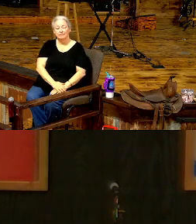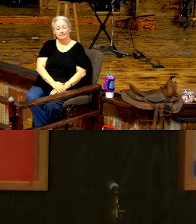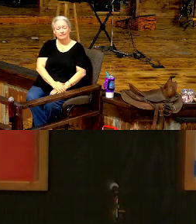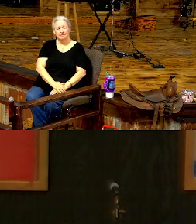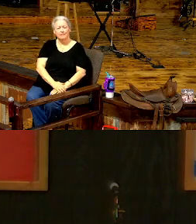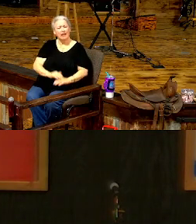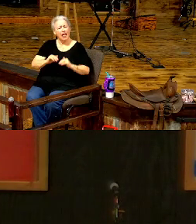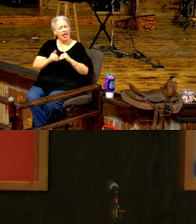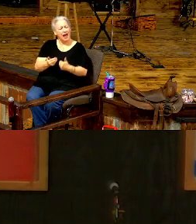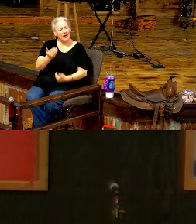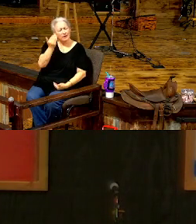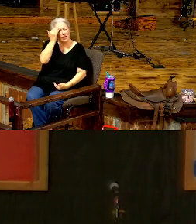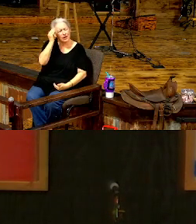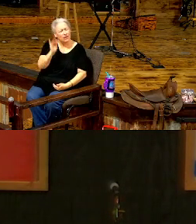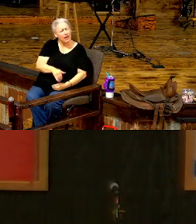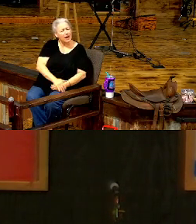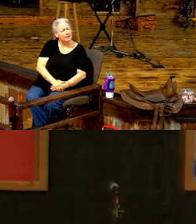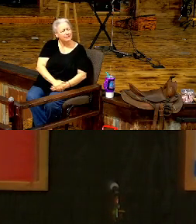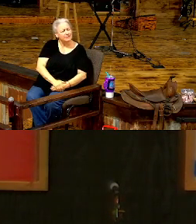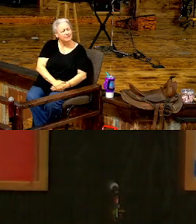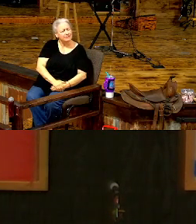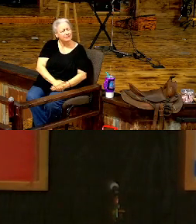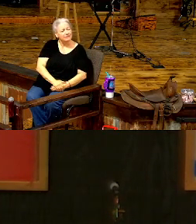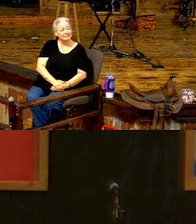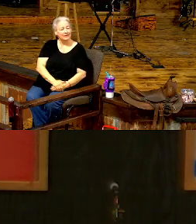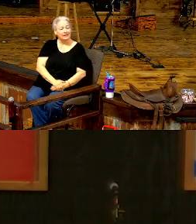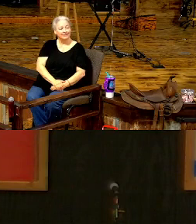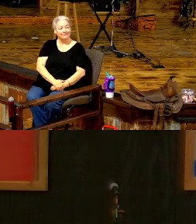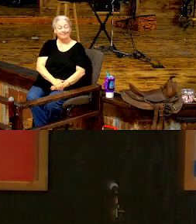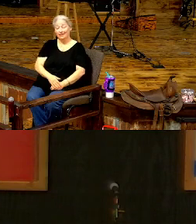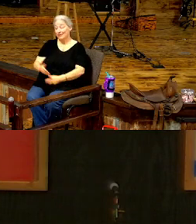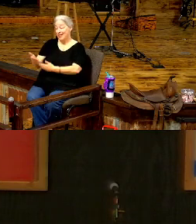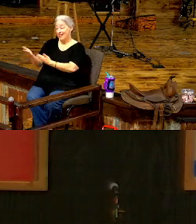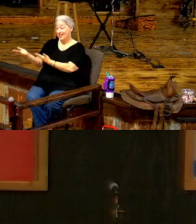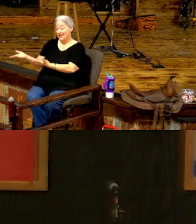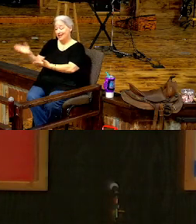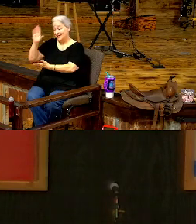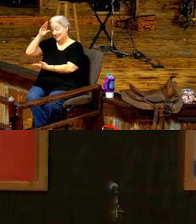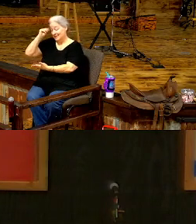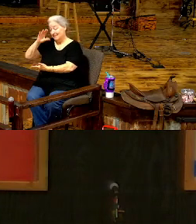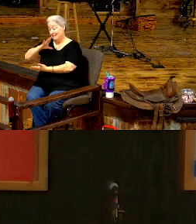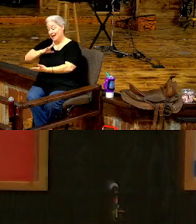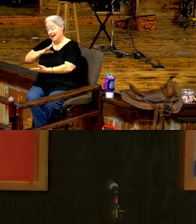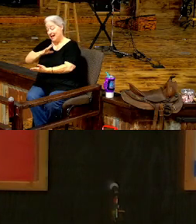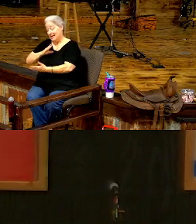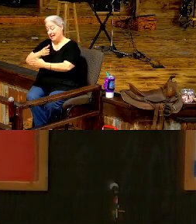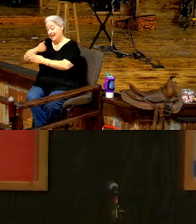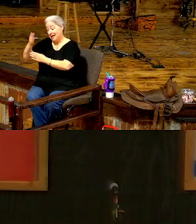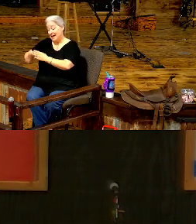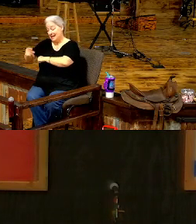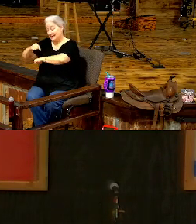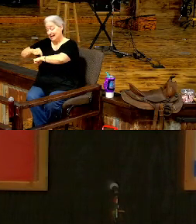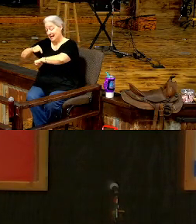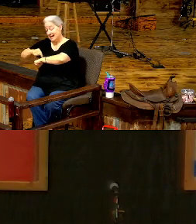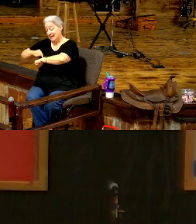How do I know that? Well, there were these guys, and it says in the end day.